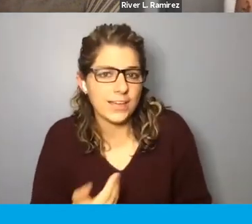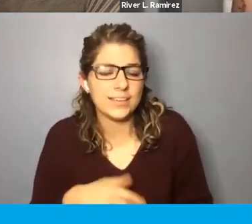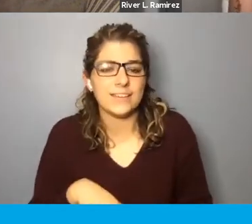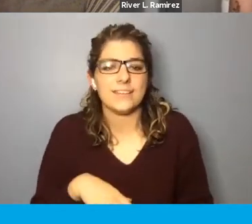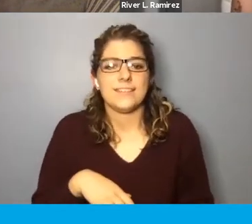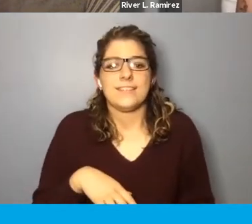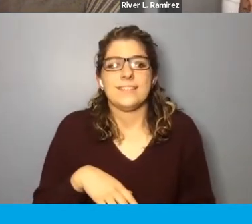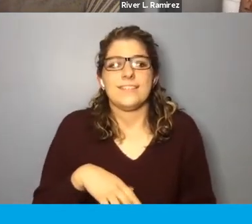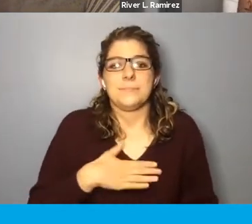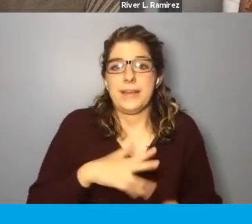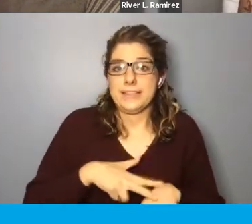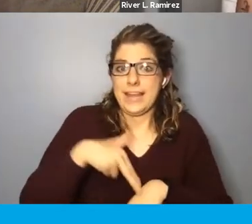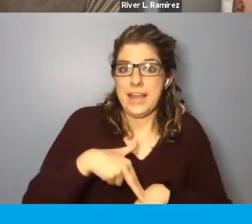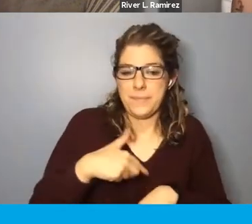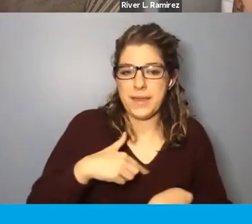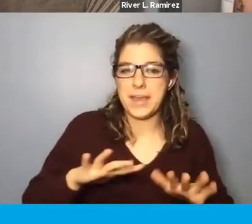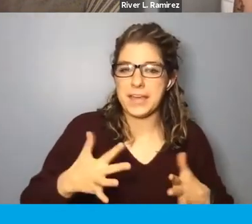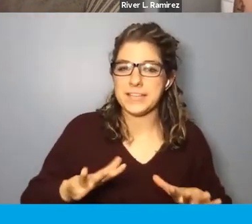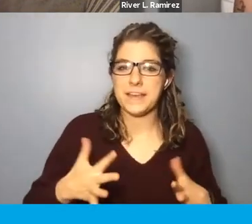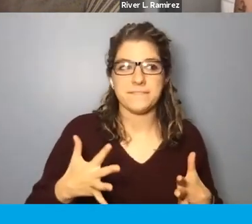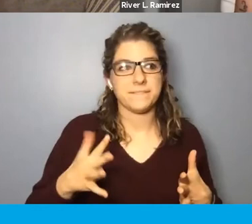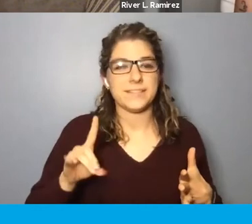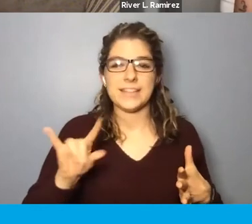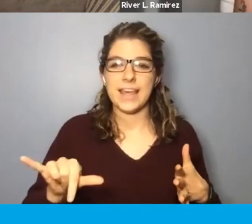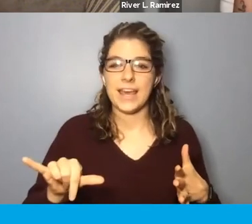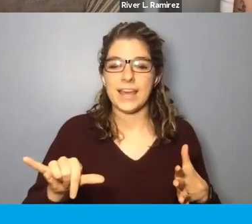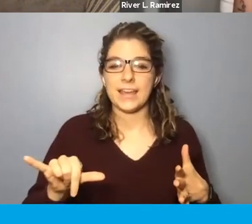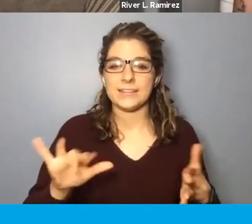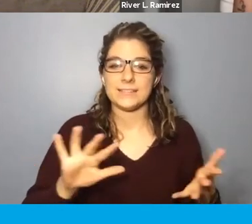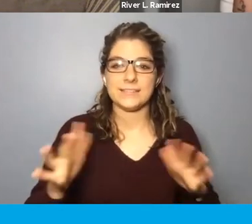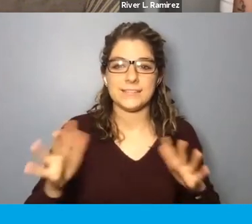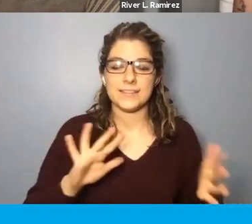in my stand-up, I like kind of did that.